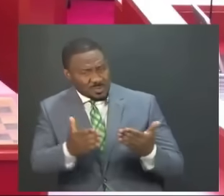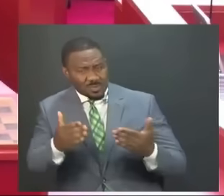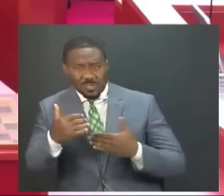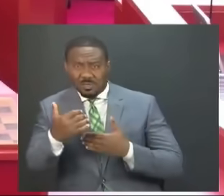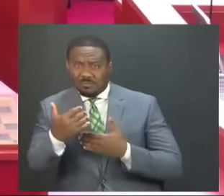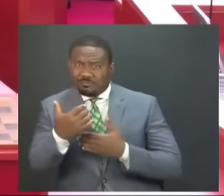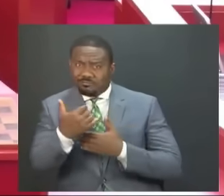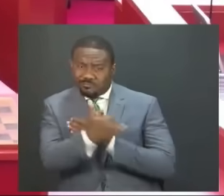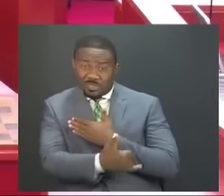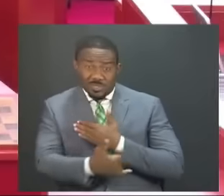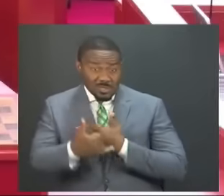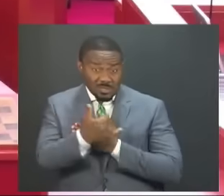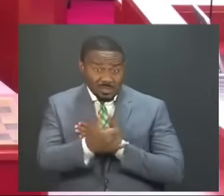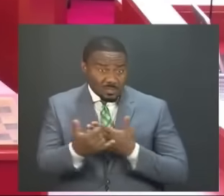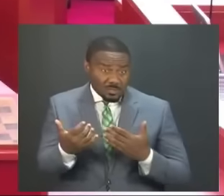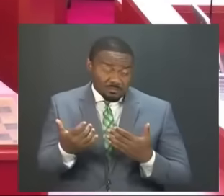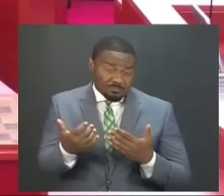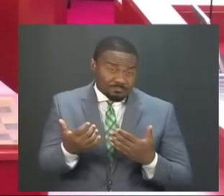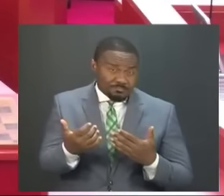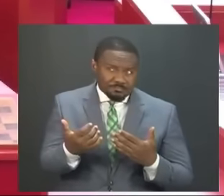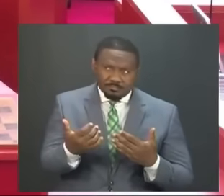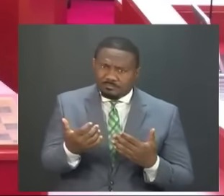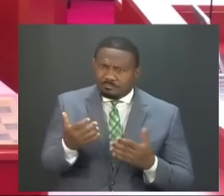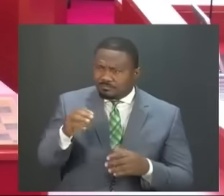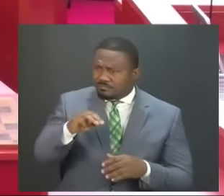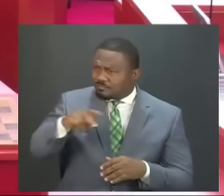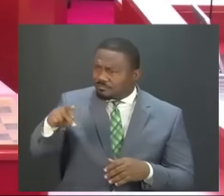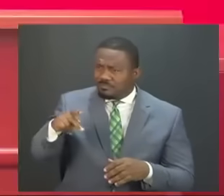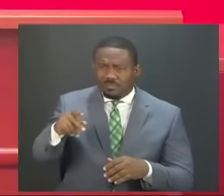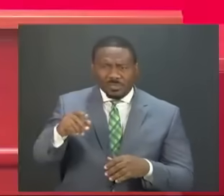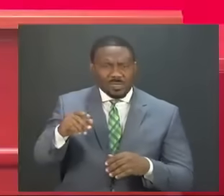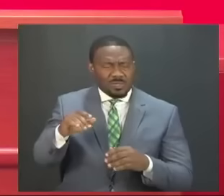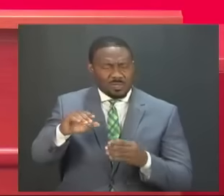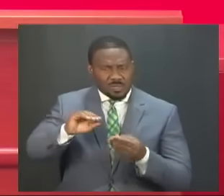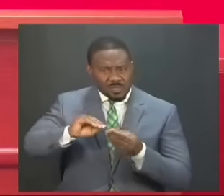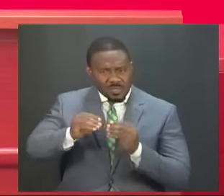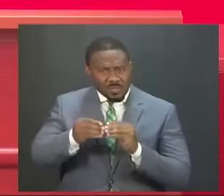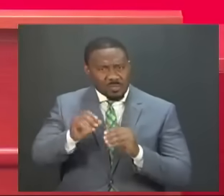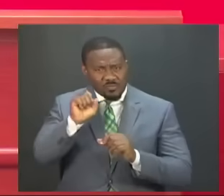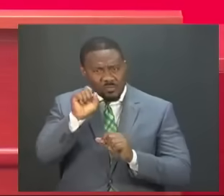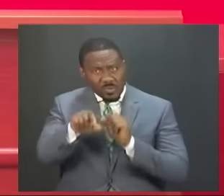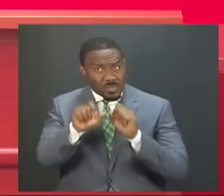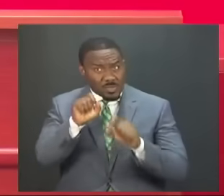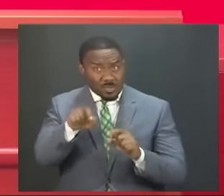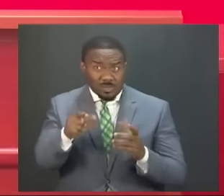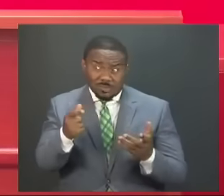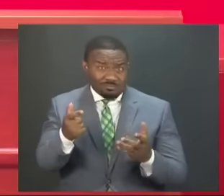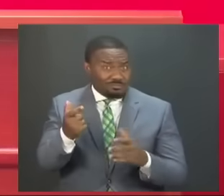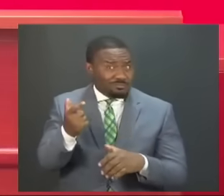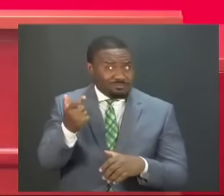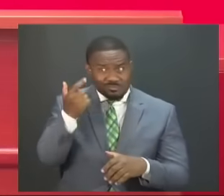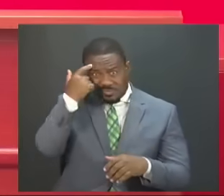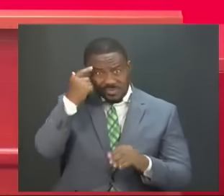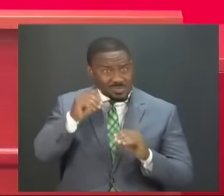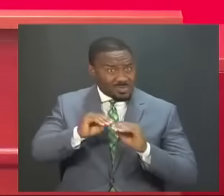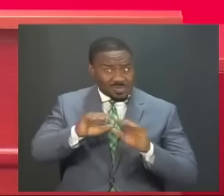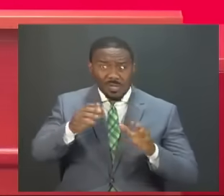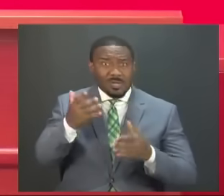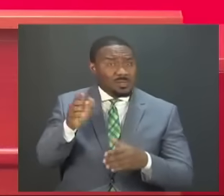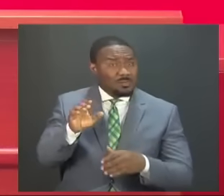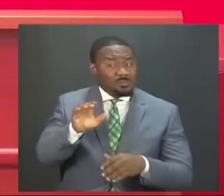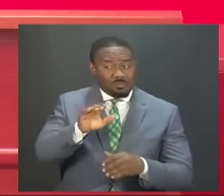can ask in a sitting or a meeting is clearly known. So, Mr.